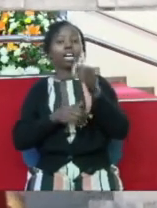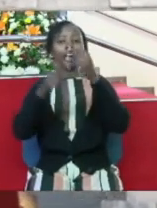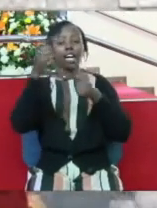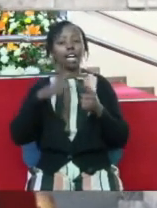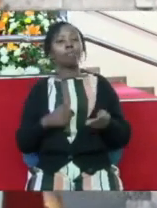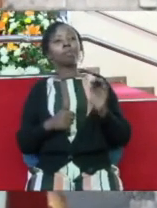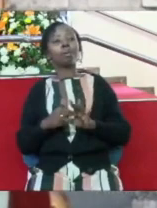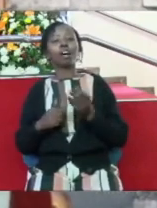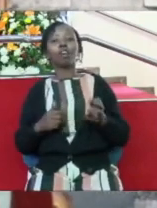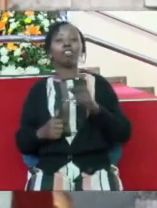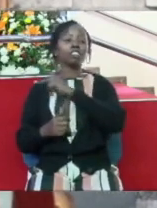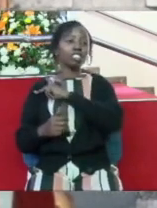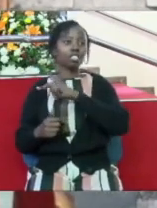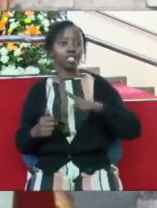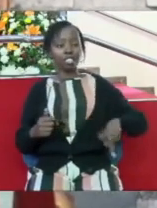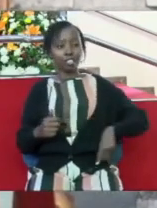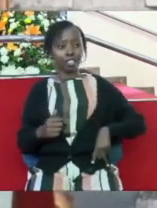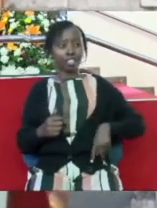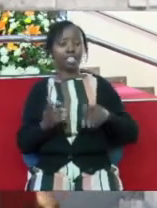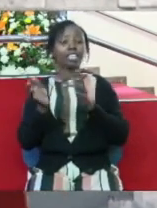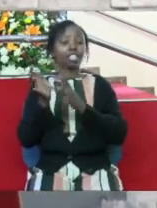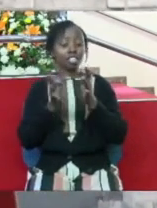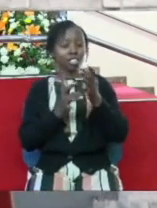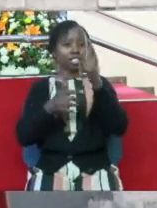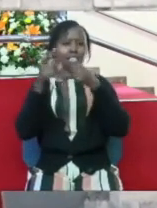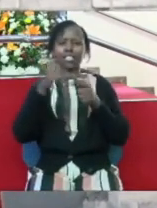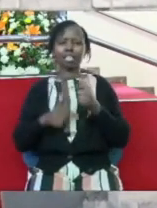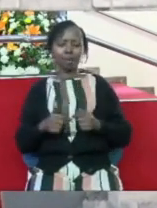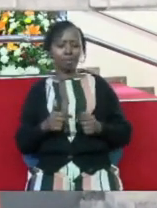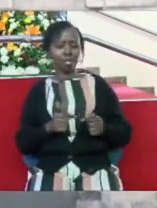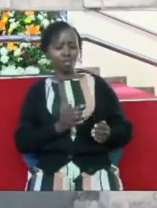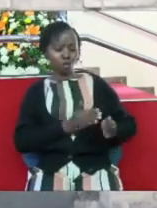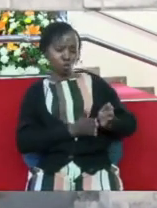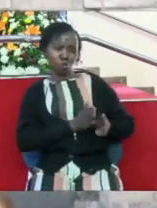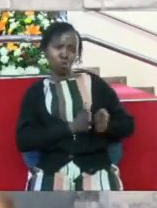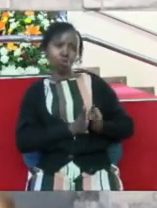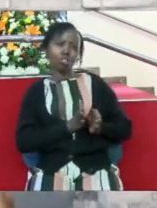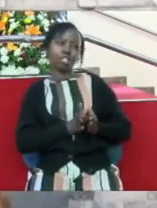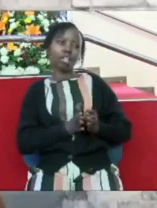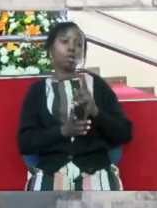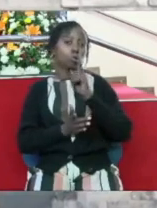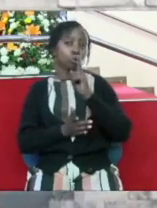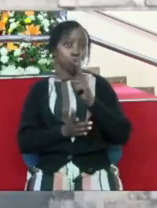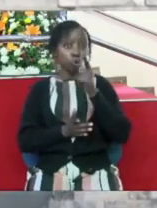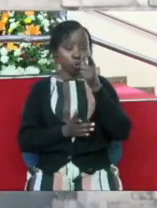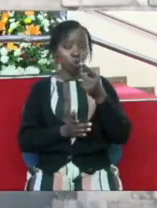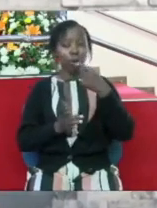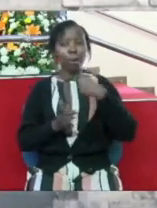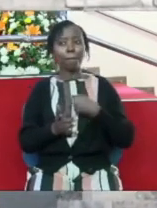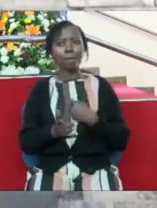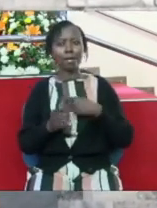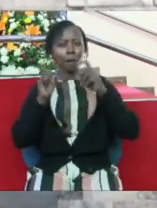Na hii ni tukio ya kwamba ya kurejea kwa mfalme. He is coming back soon. Anarejea hivi karibuni. And therefore you and I ought to